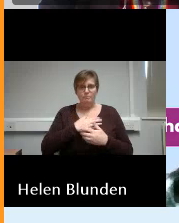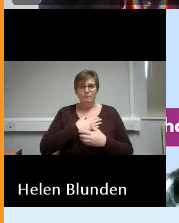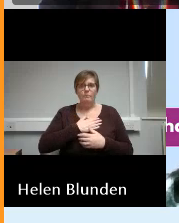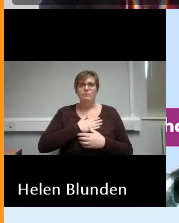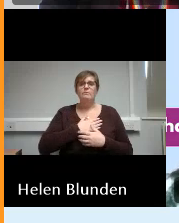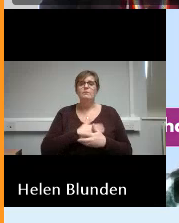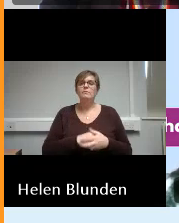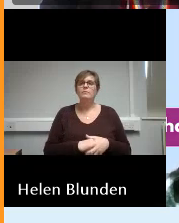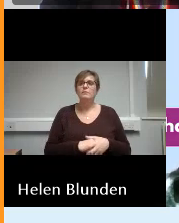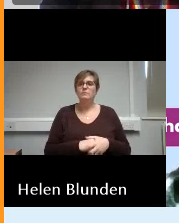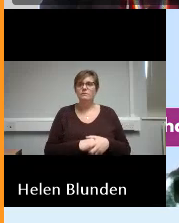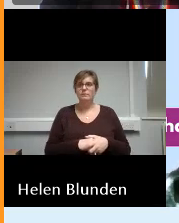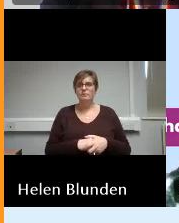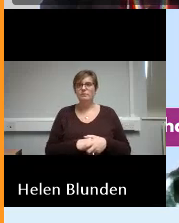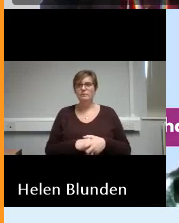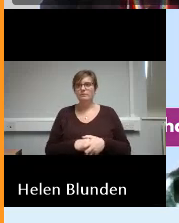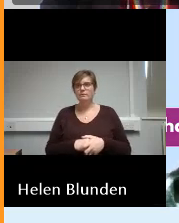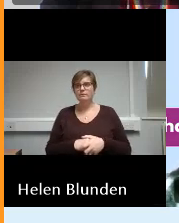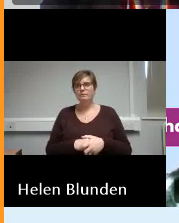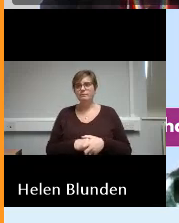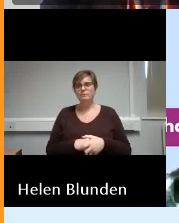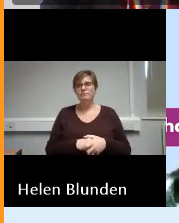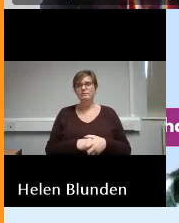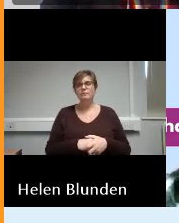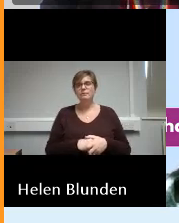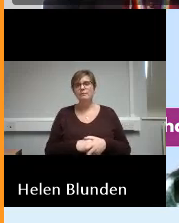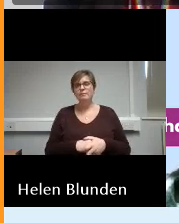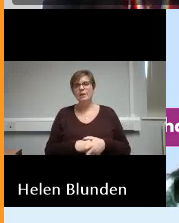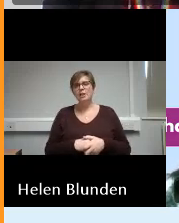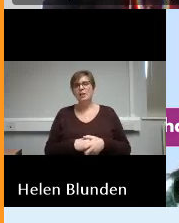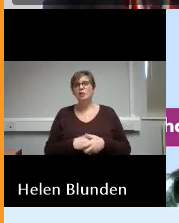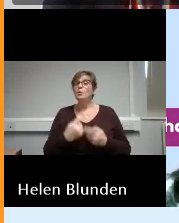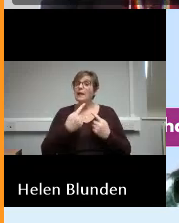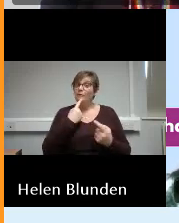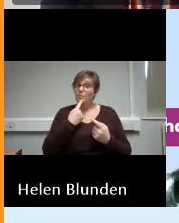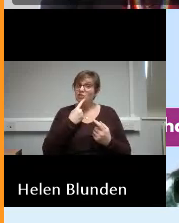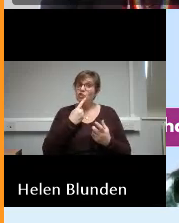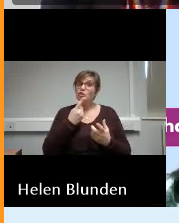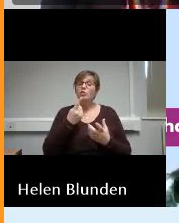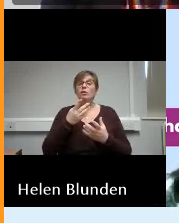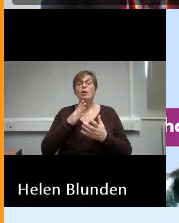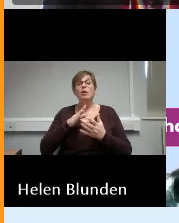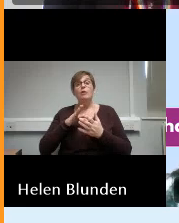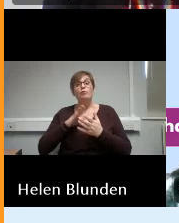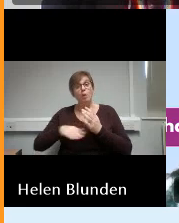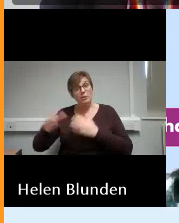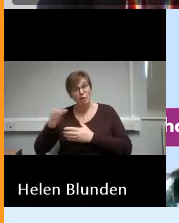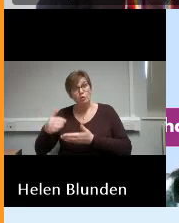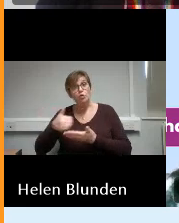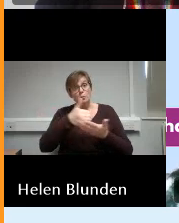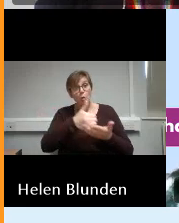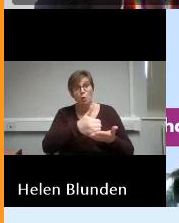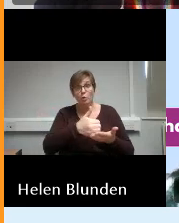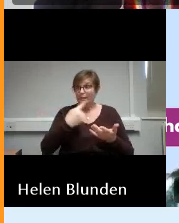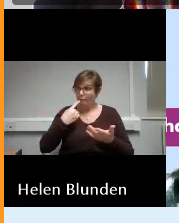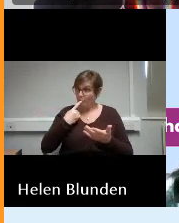I think it's around, are we capturing the information from charities that are supporting people